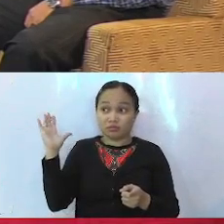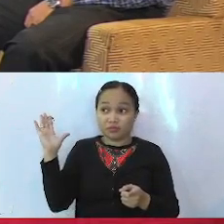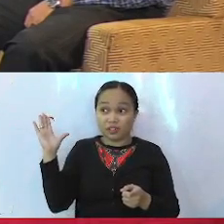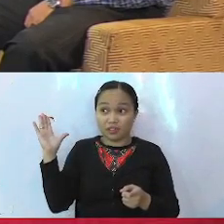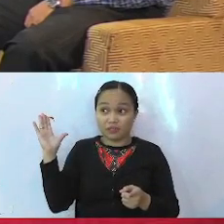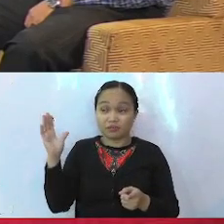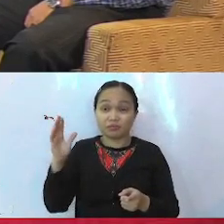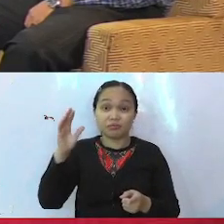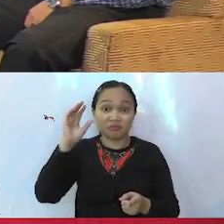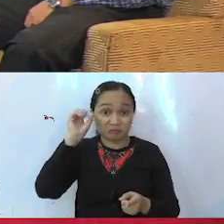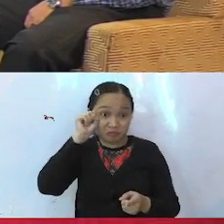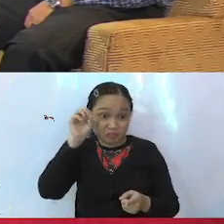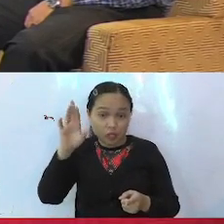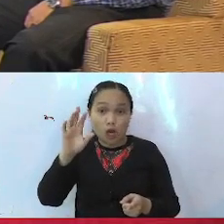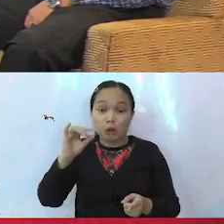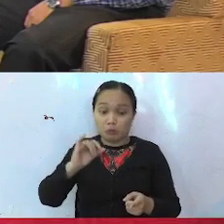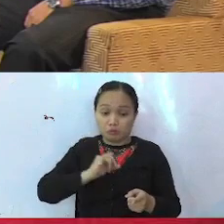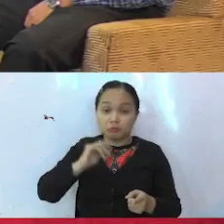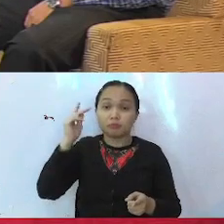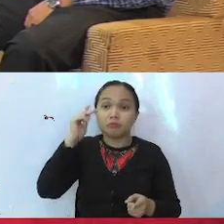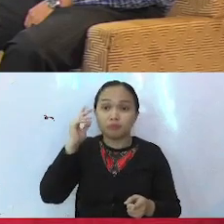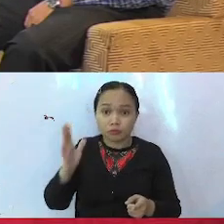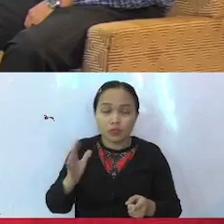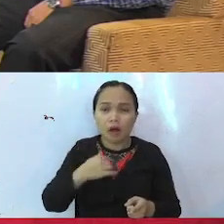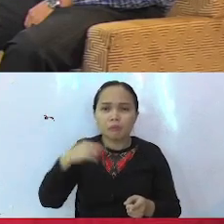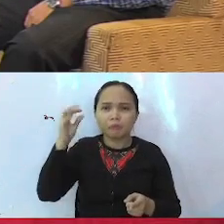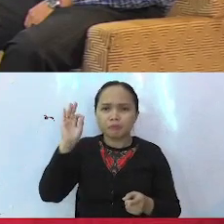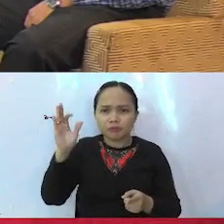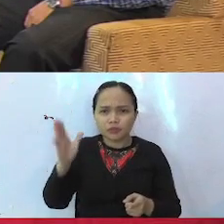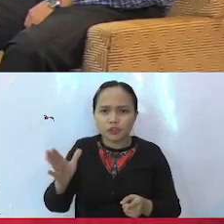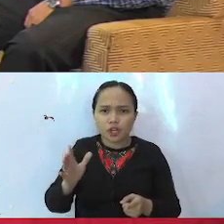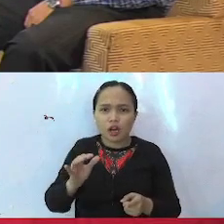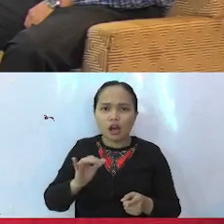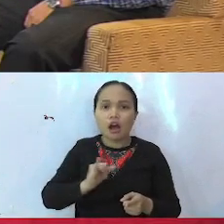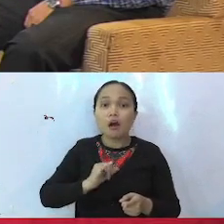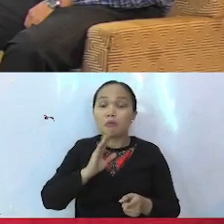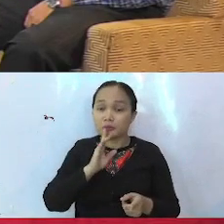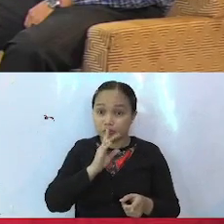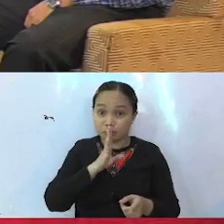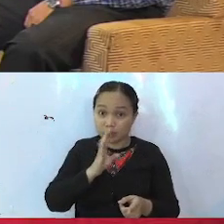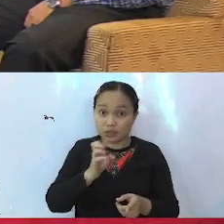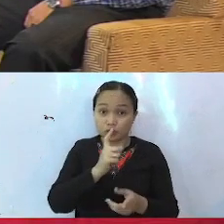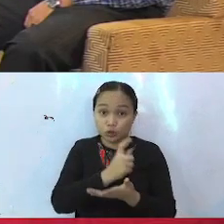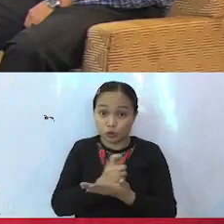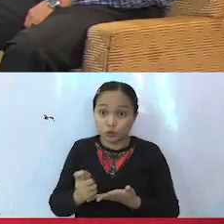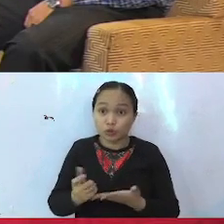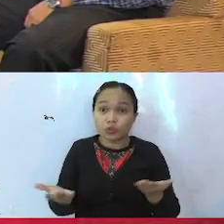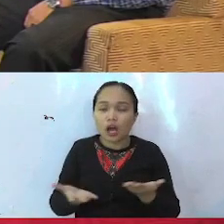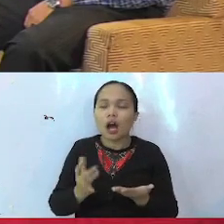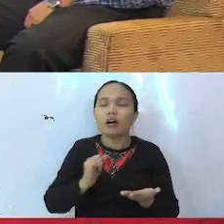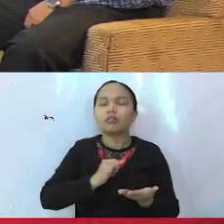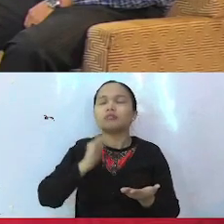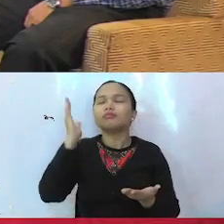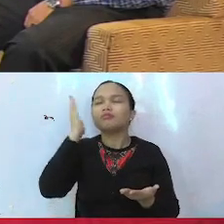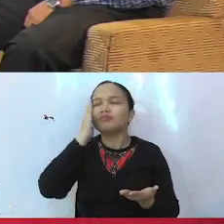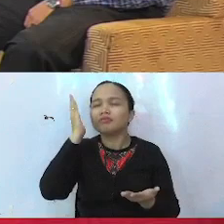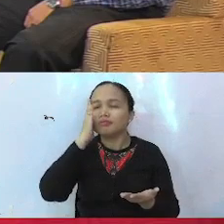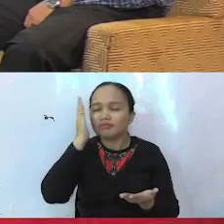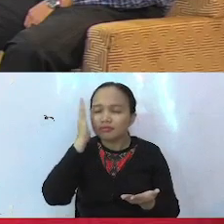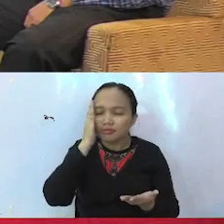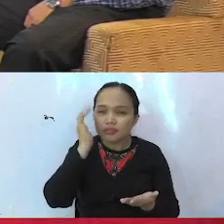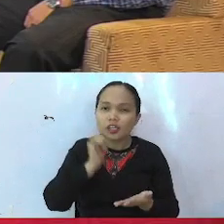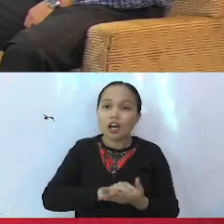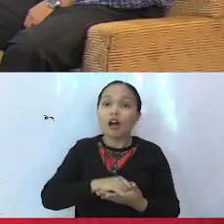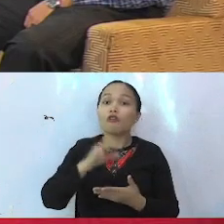I preach. Amen. Now, I'm not going to preach at you, but I'm going to be truthful tonight, okay? I know the